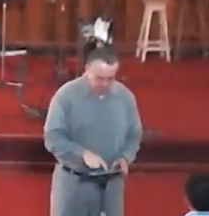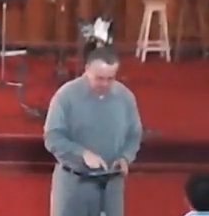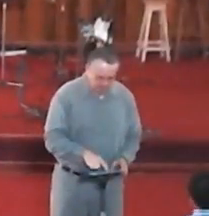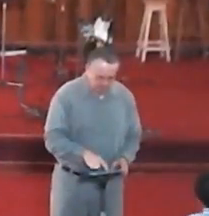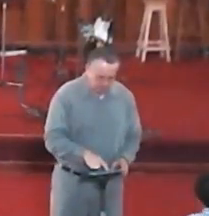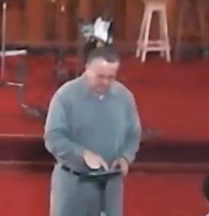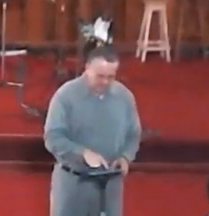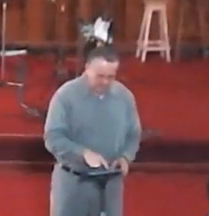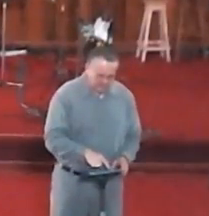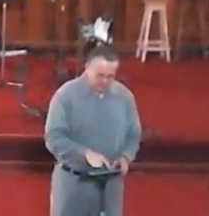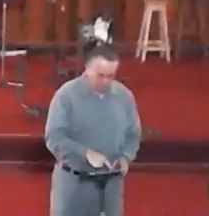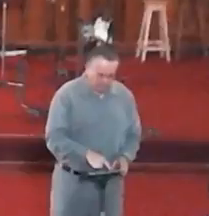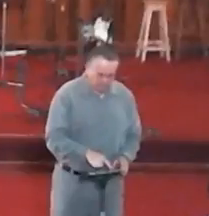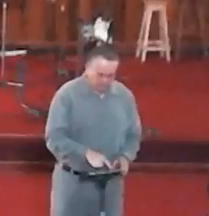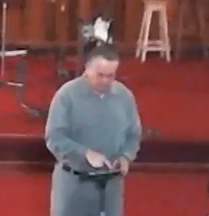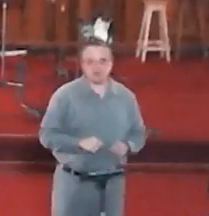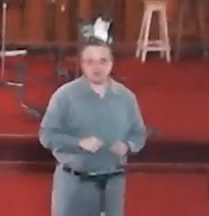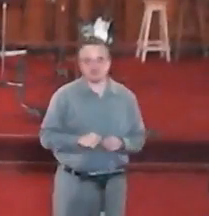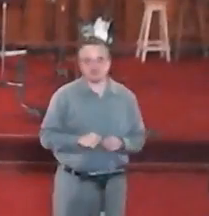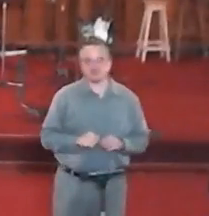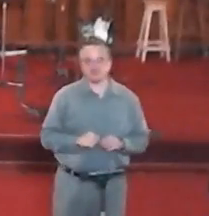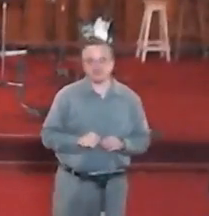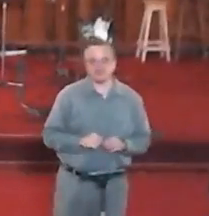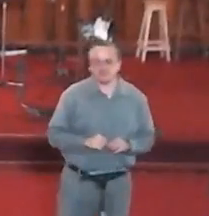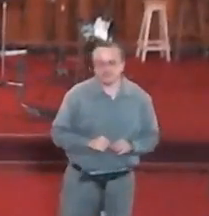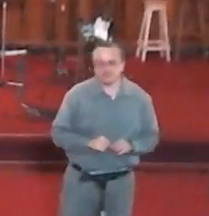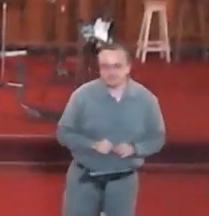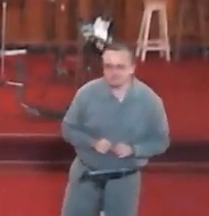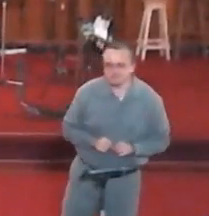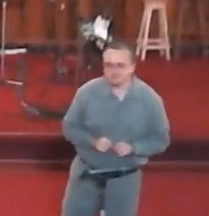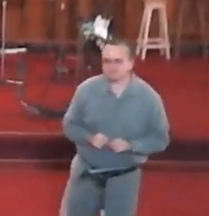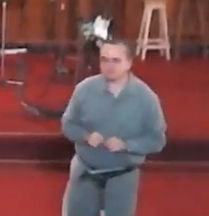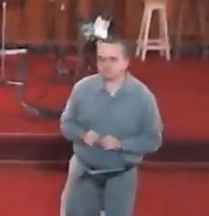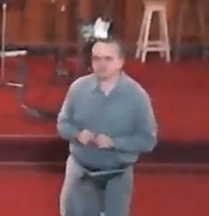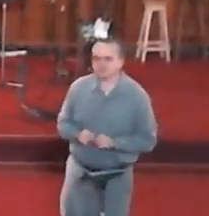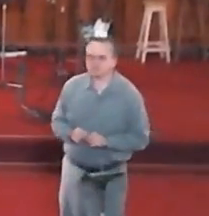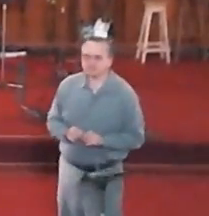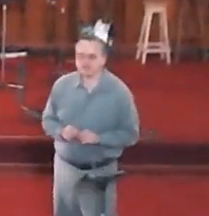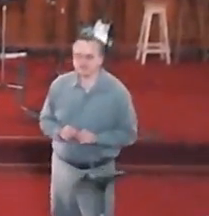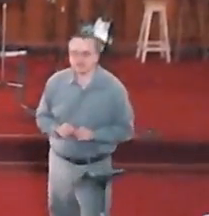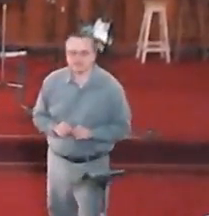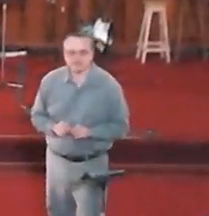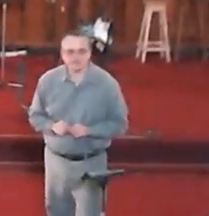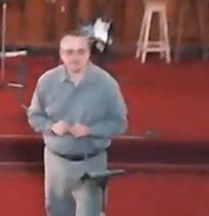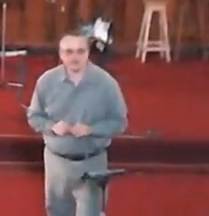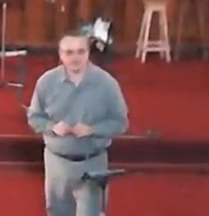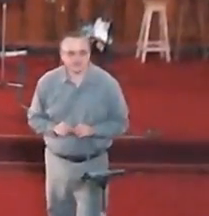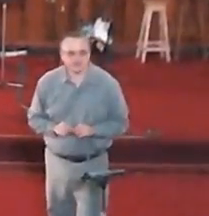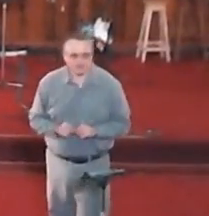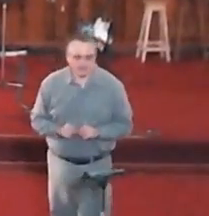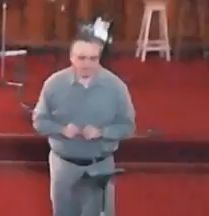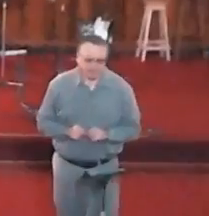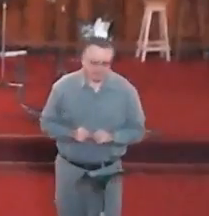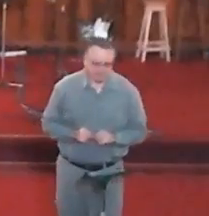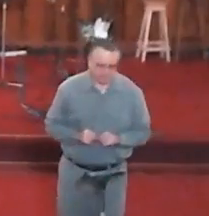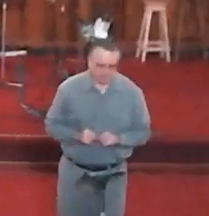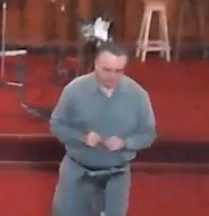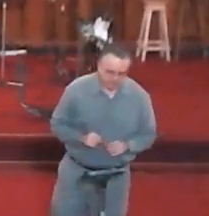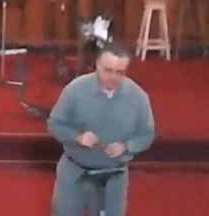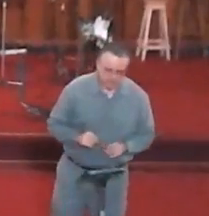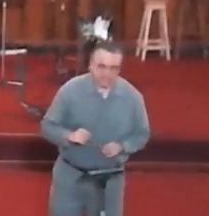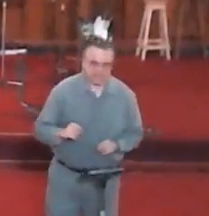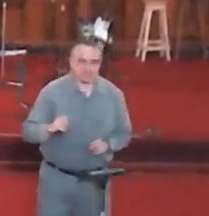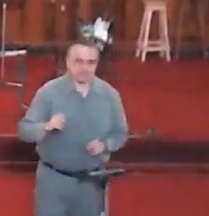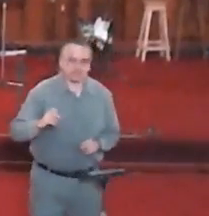misma proclama de Romanos capítulo 6. This is chapter 8. So we're going back to chapter 1 and closing with this proclamation